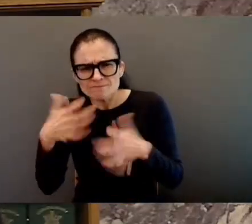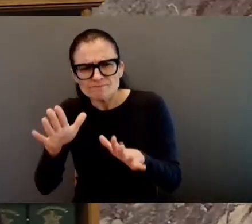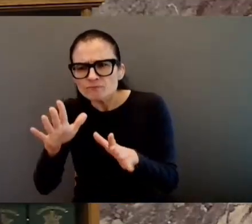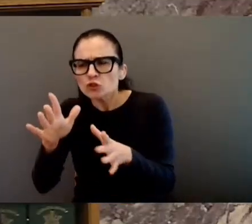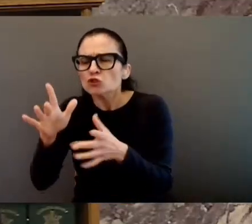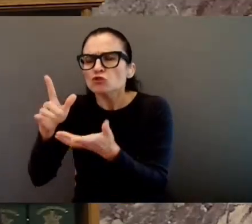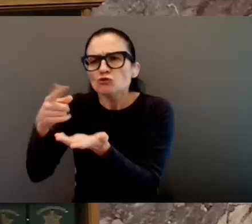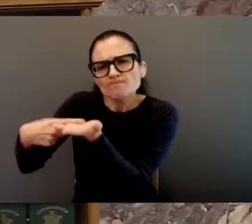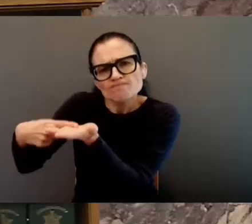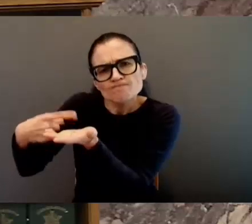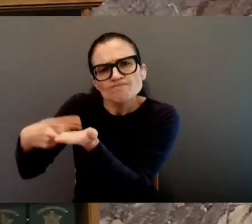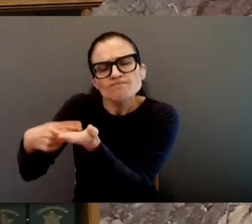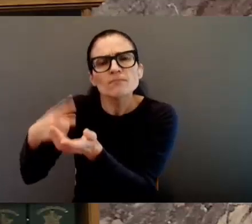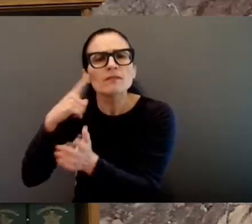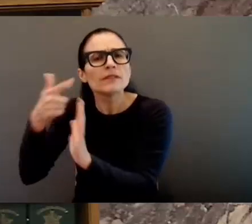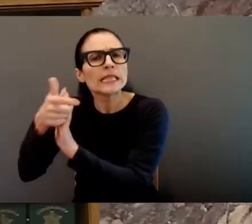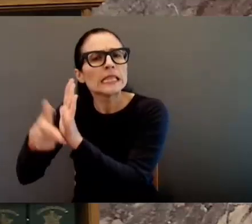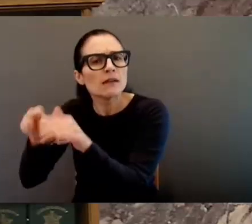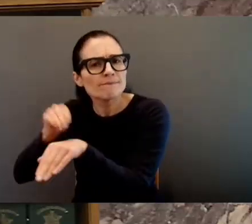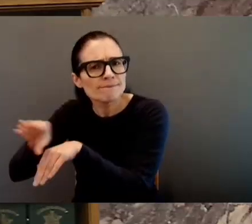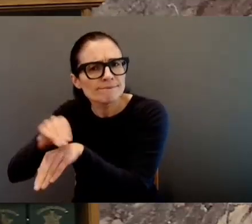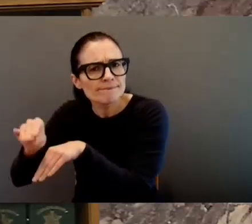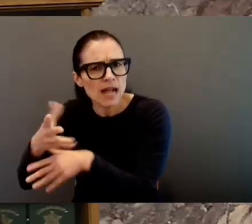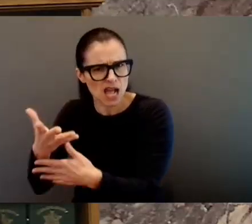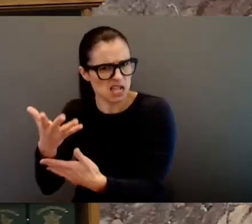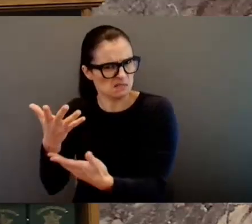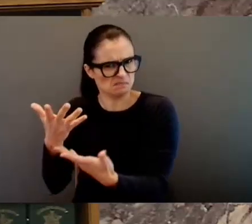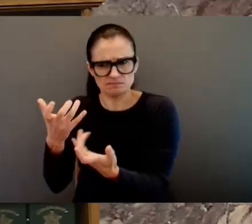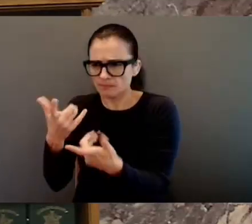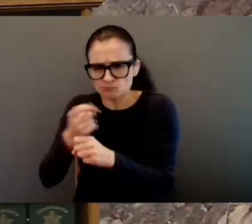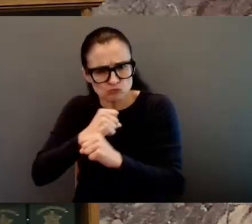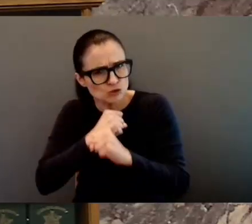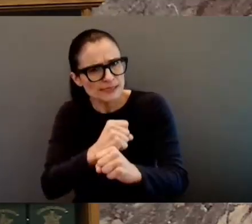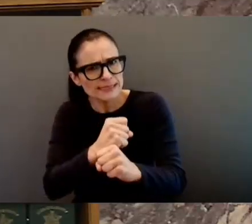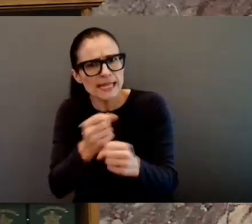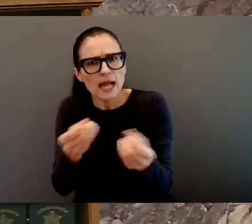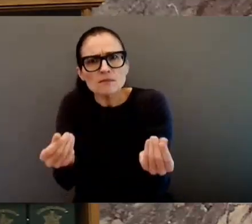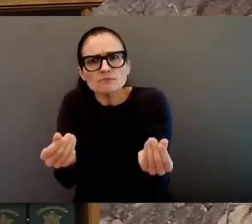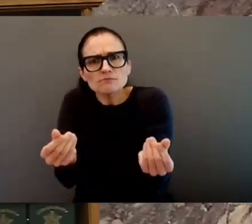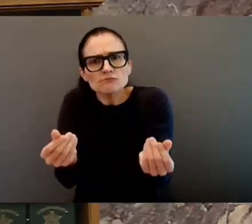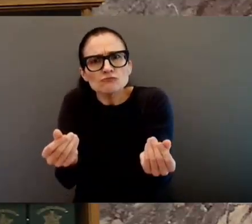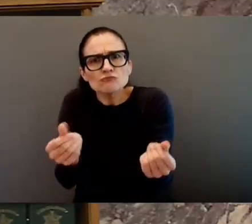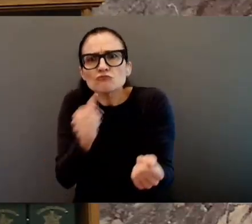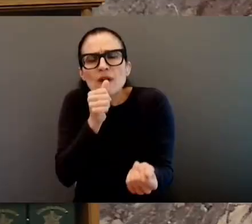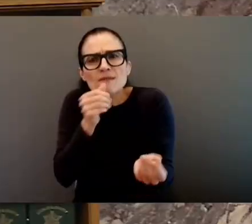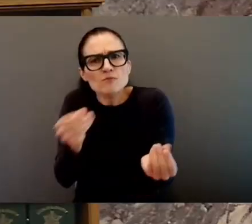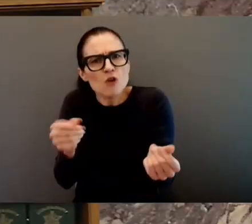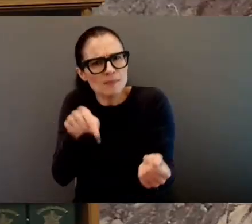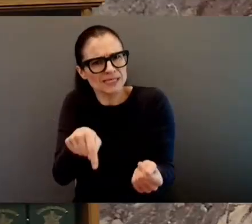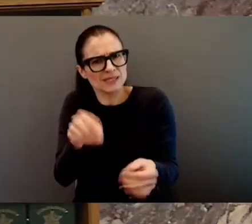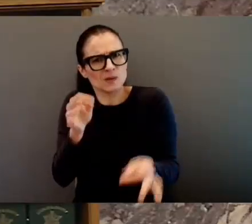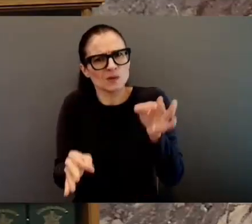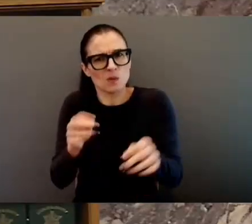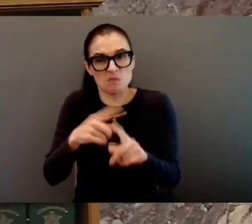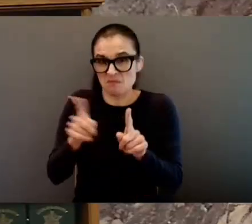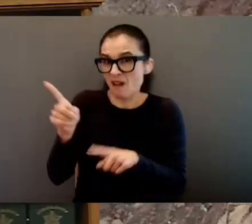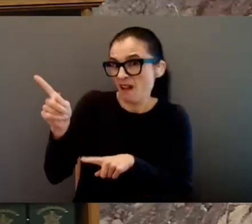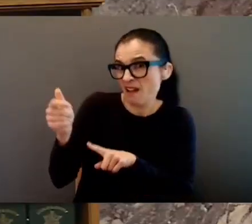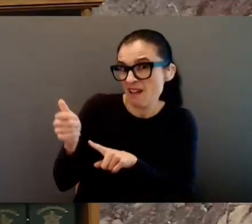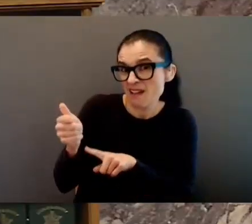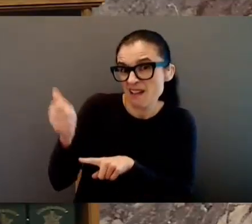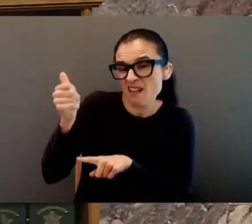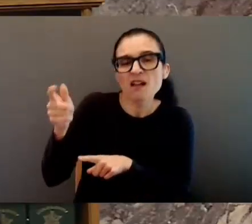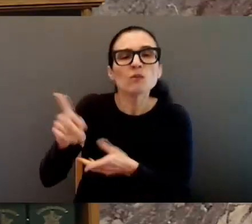court. Will the Premier waive Cabinet confidentiality and make public any legal opinions he or his